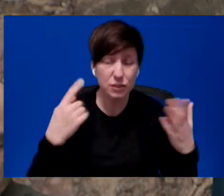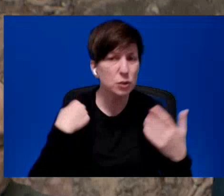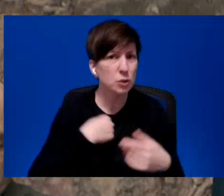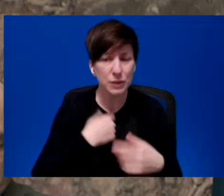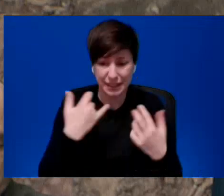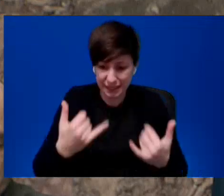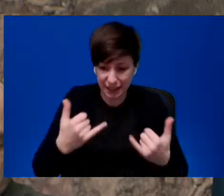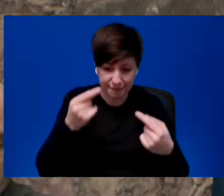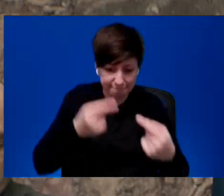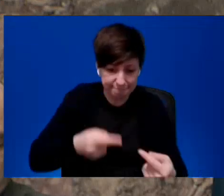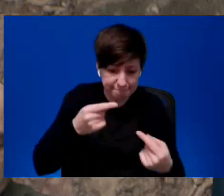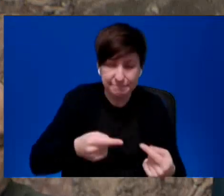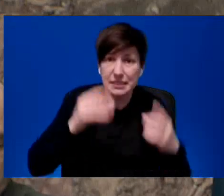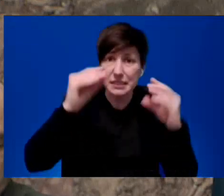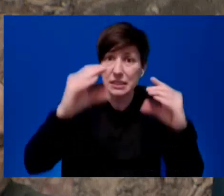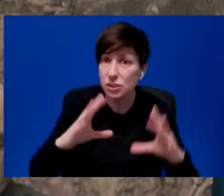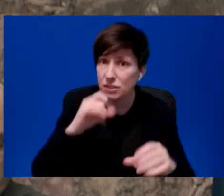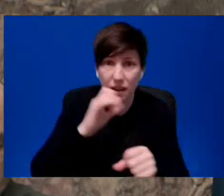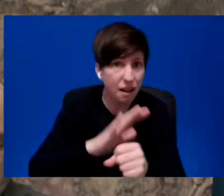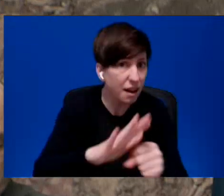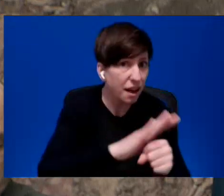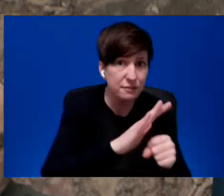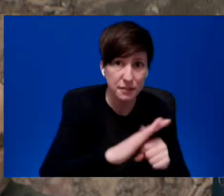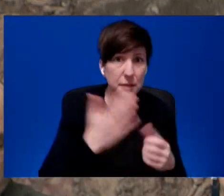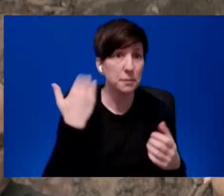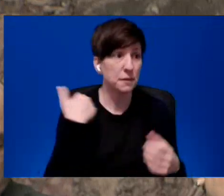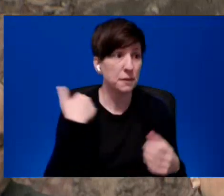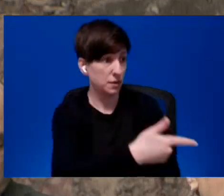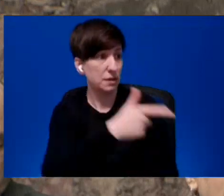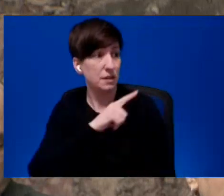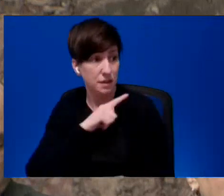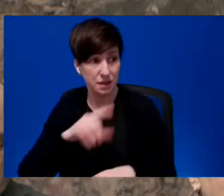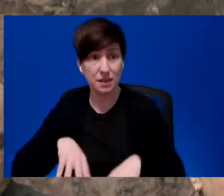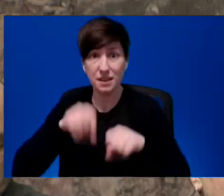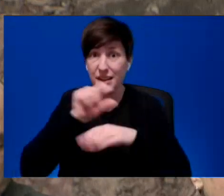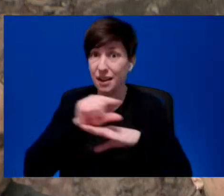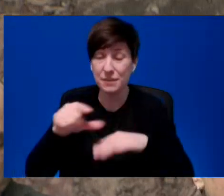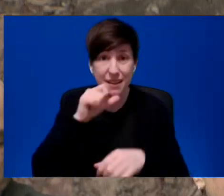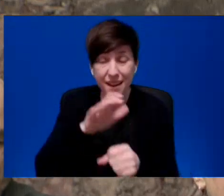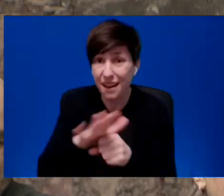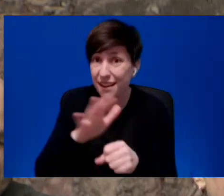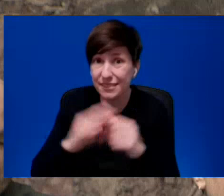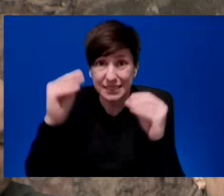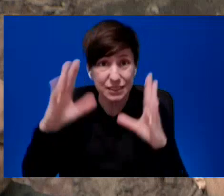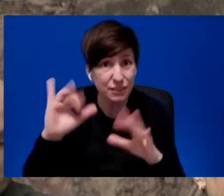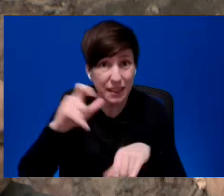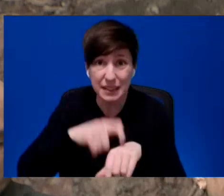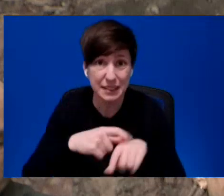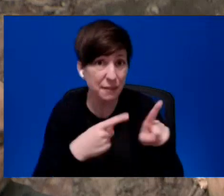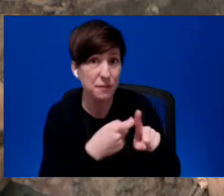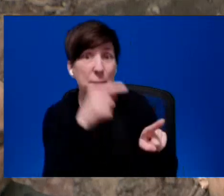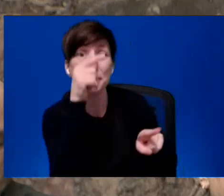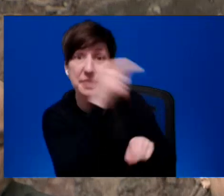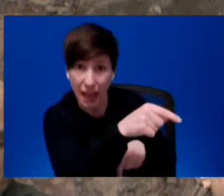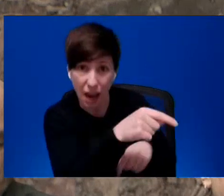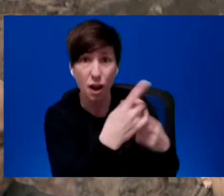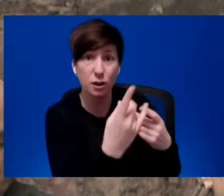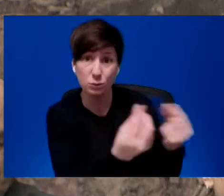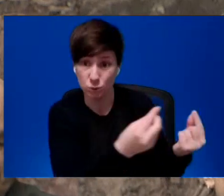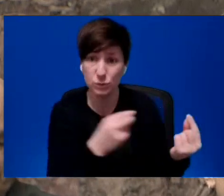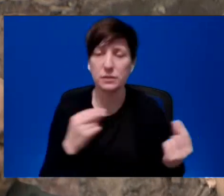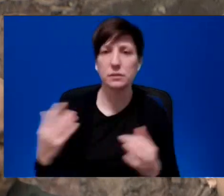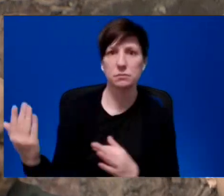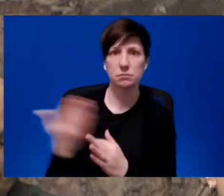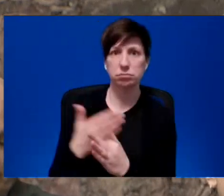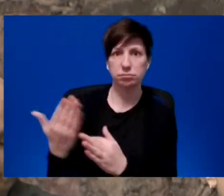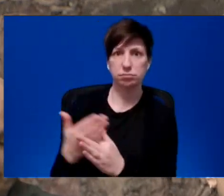wasn't enough when we formed government. We have hired hundreds of more Members, teachers. please. Members. Minister will continue.